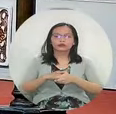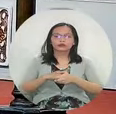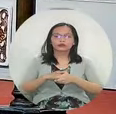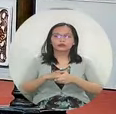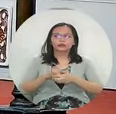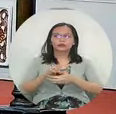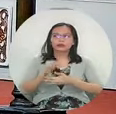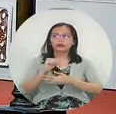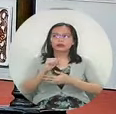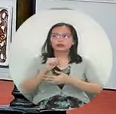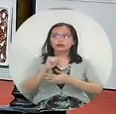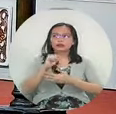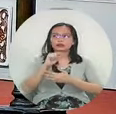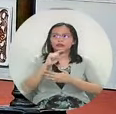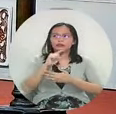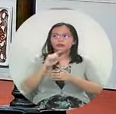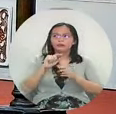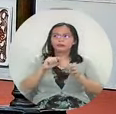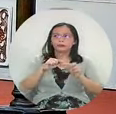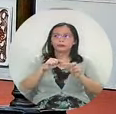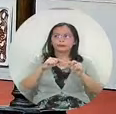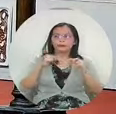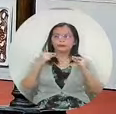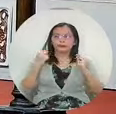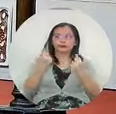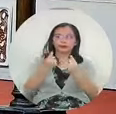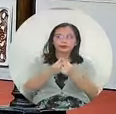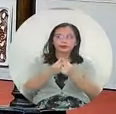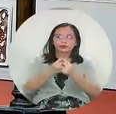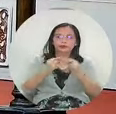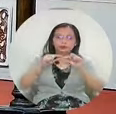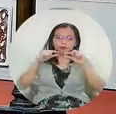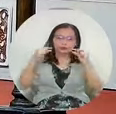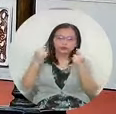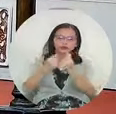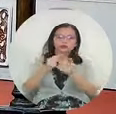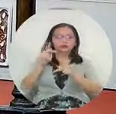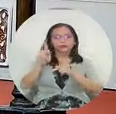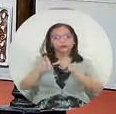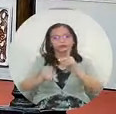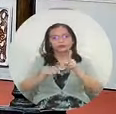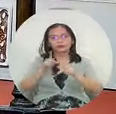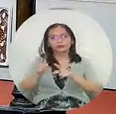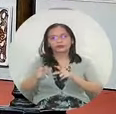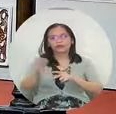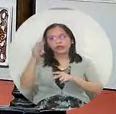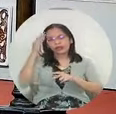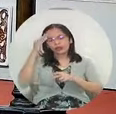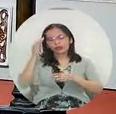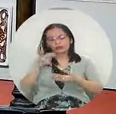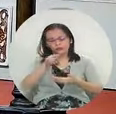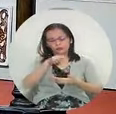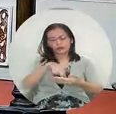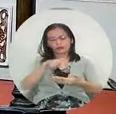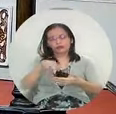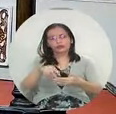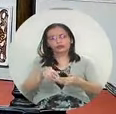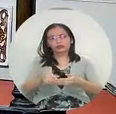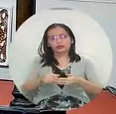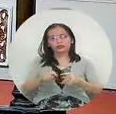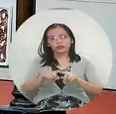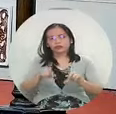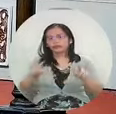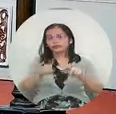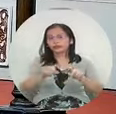And the Aucas, when they see somebody that is not of the same countenance as they are, they